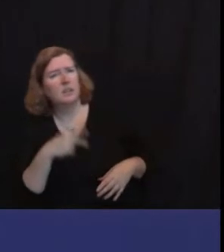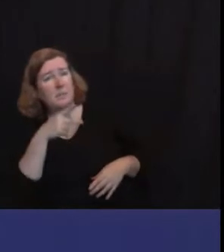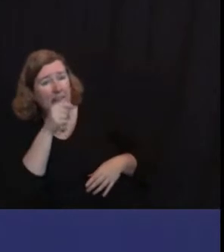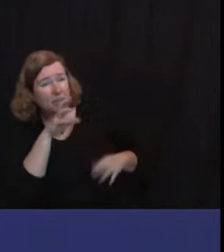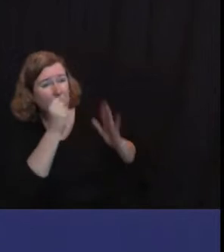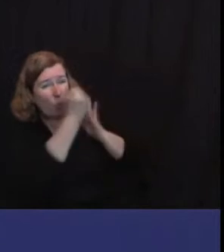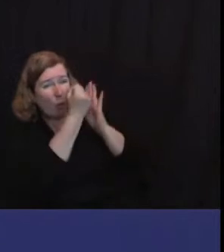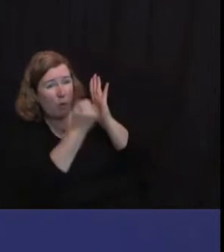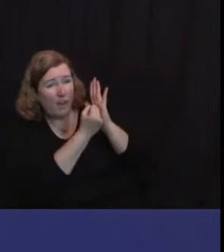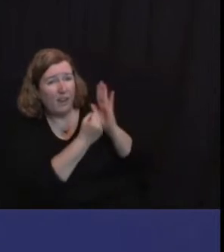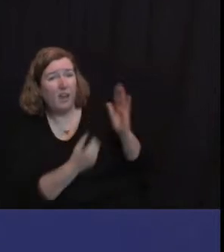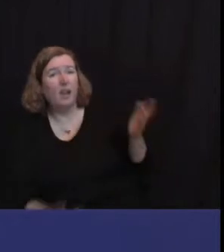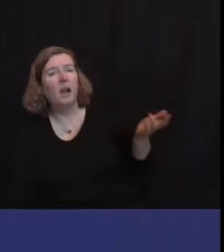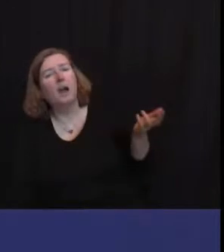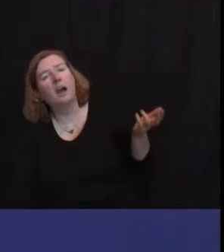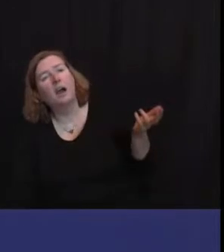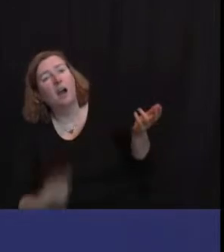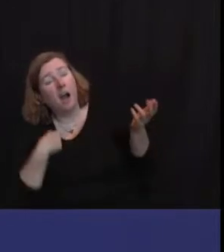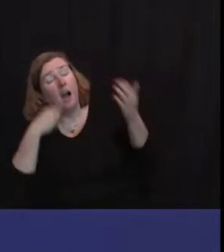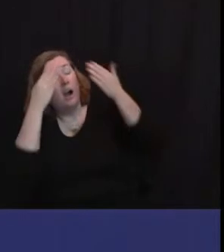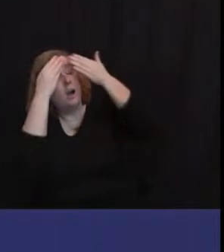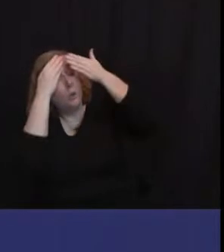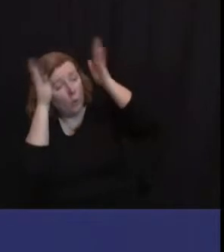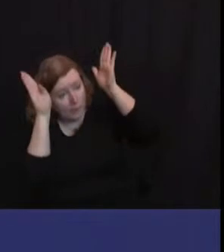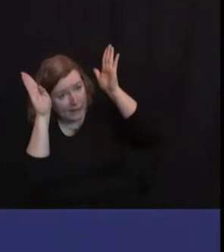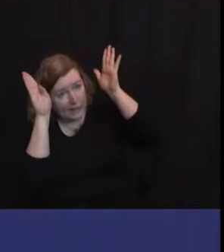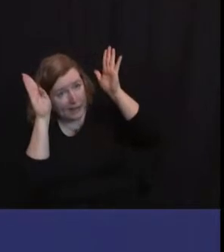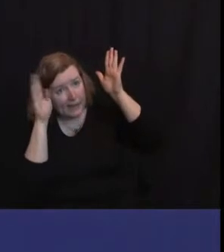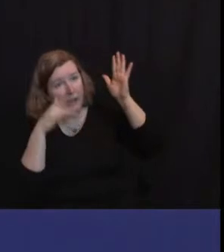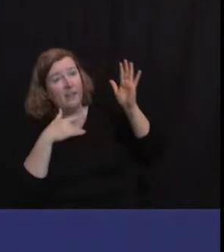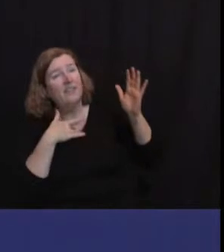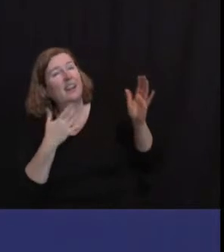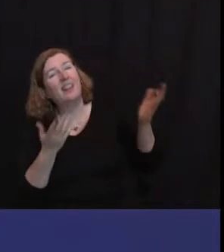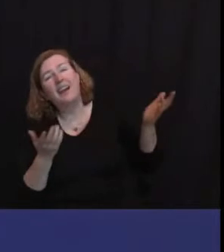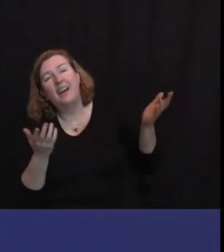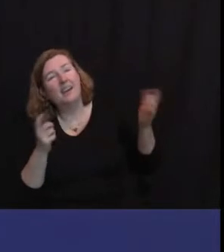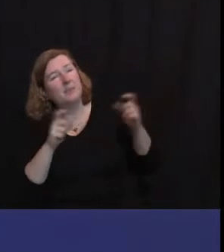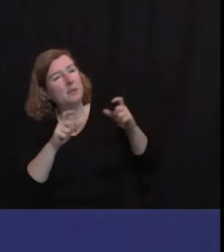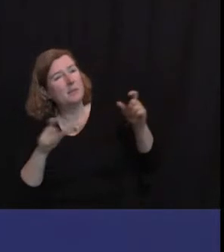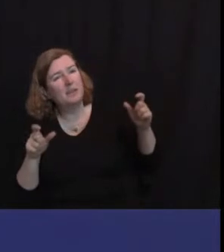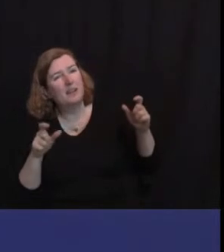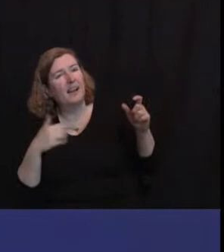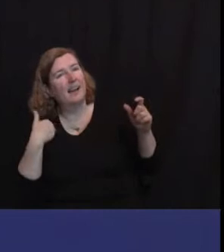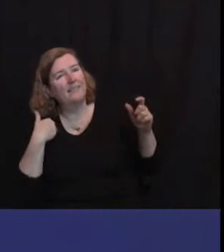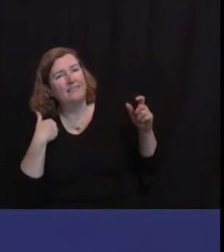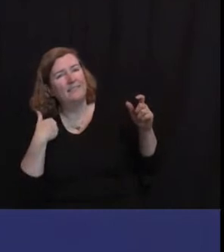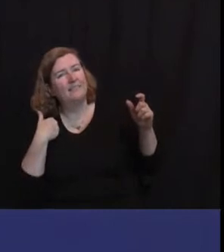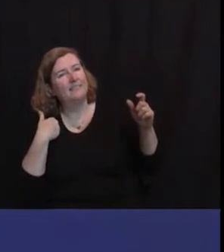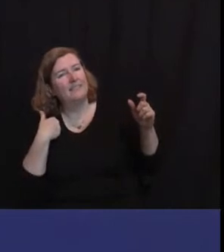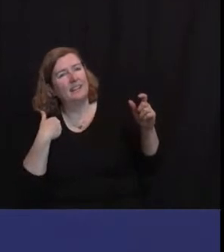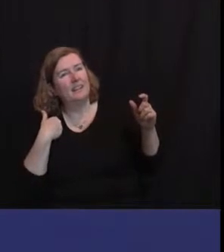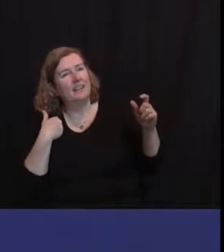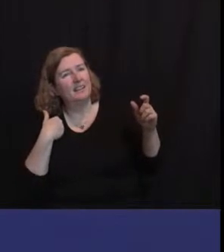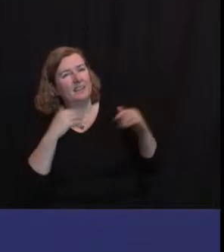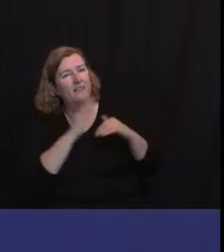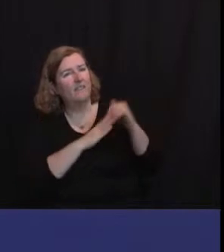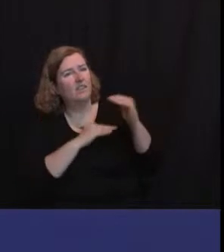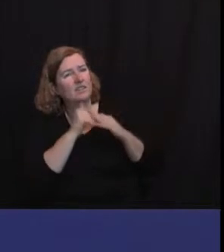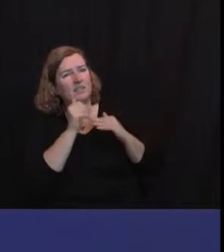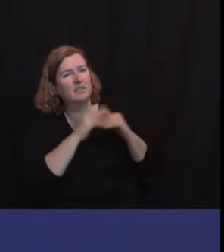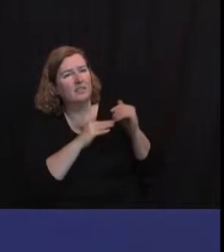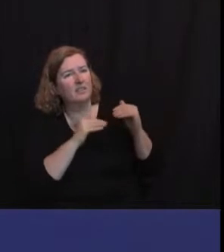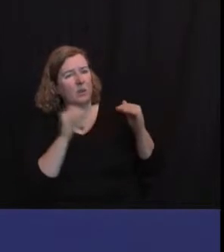to it, but I worry about the inequities that brings, frankly. And we've talked about government. I can't remember if you and I have talked about